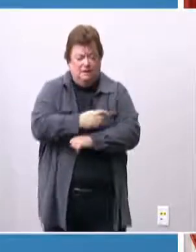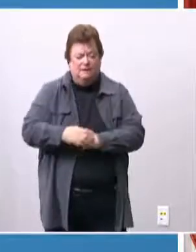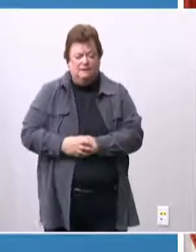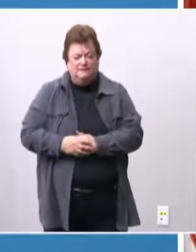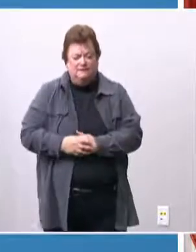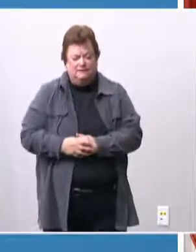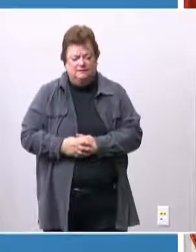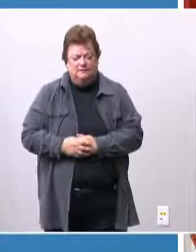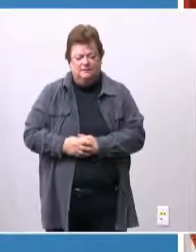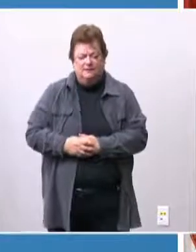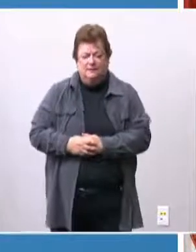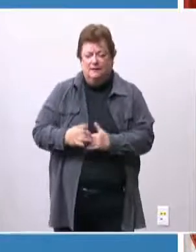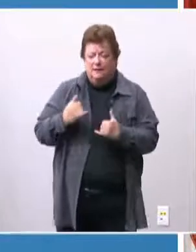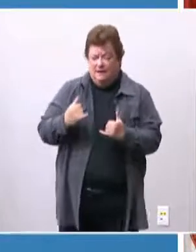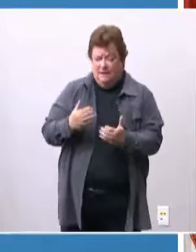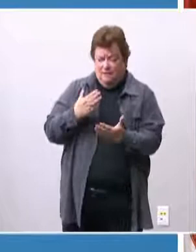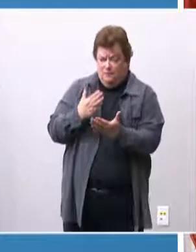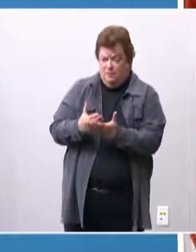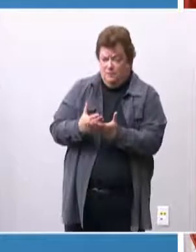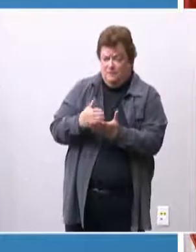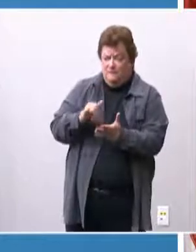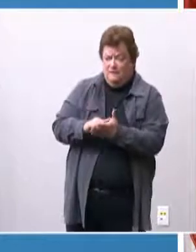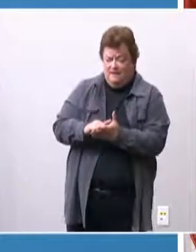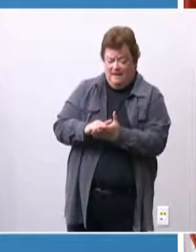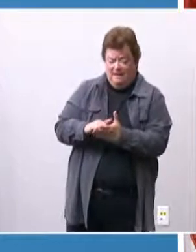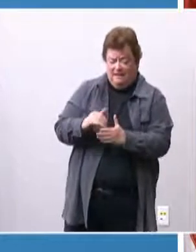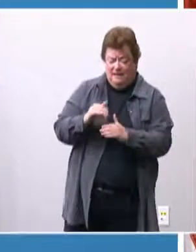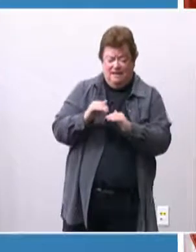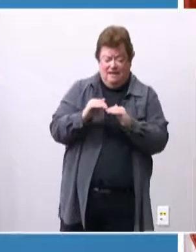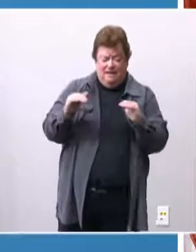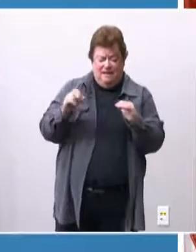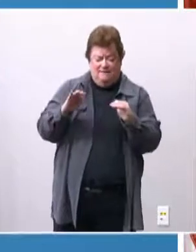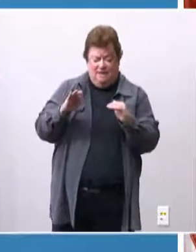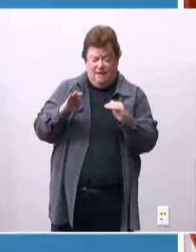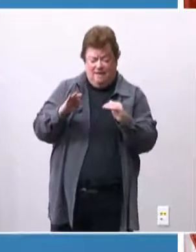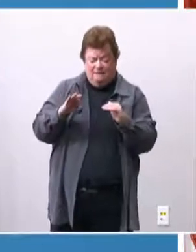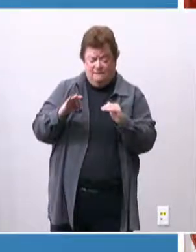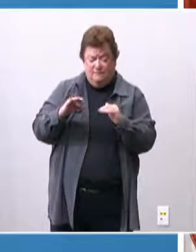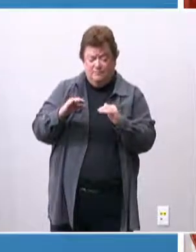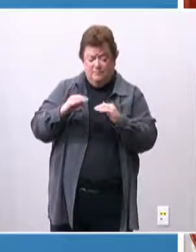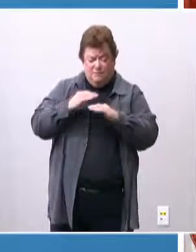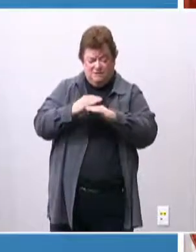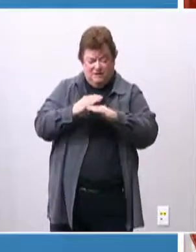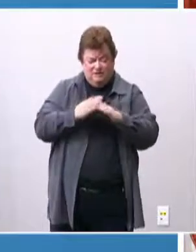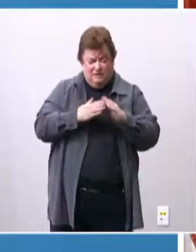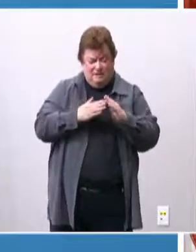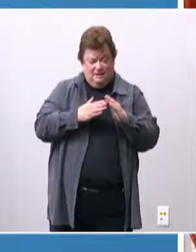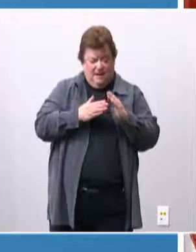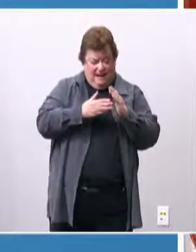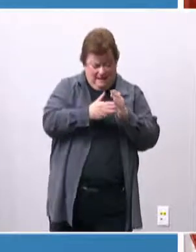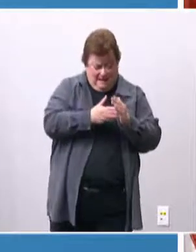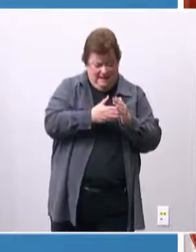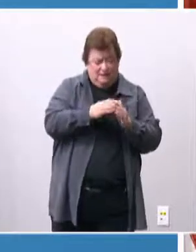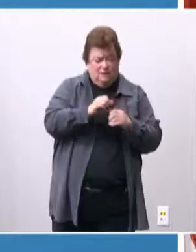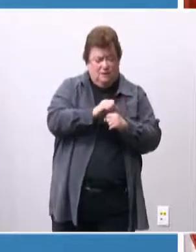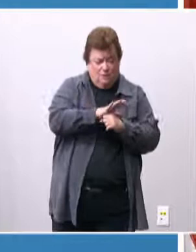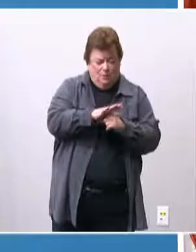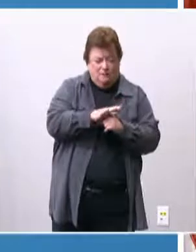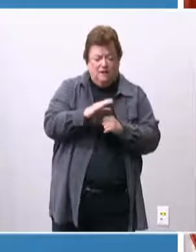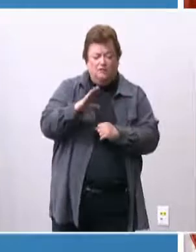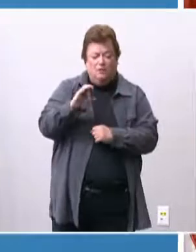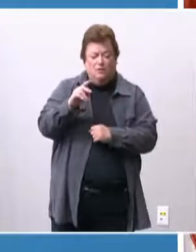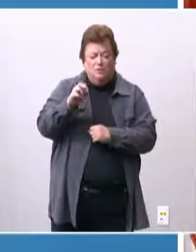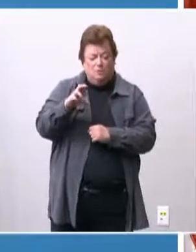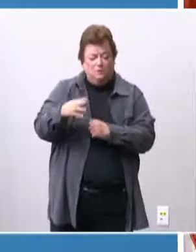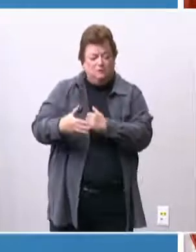vaccine. Evidence now shows that the level of protection can decrease over time, so a booster dose helps boost the